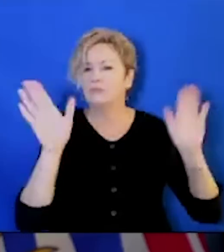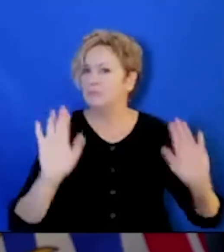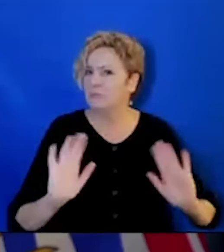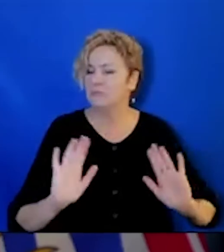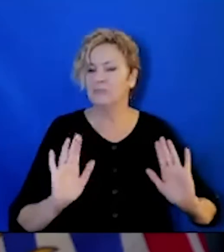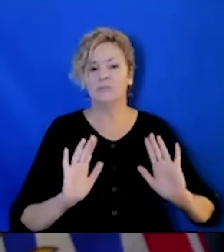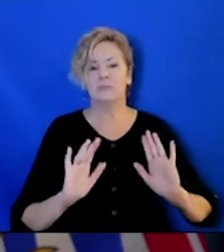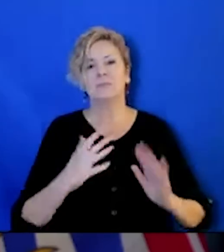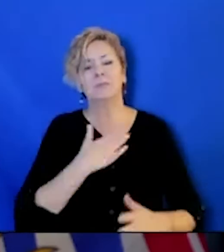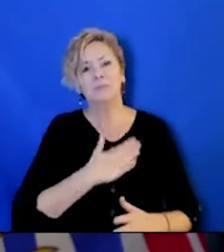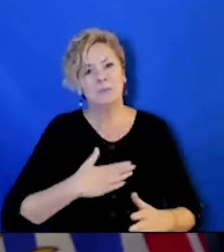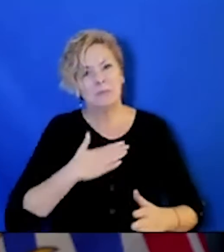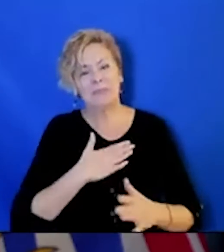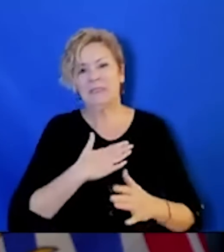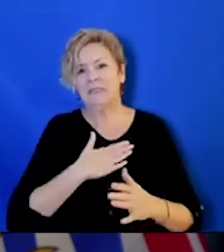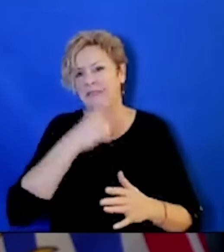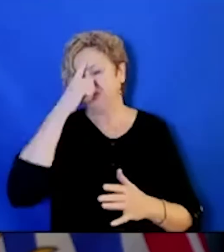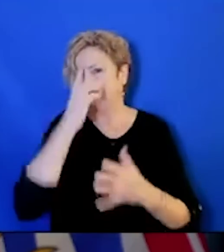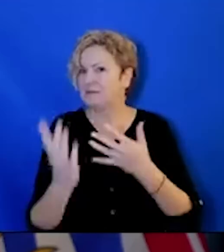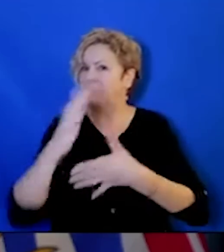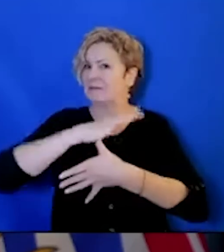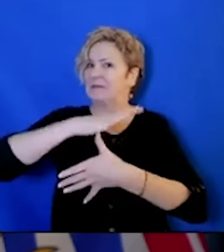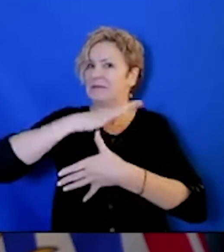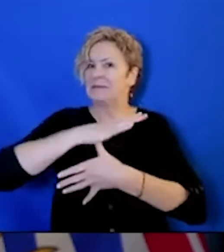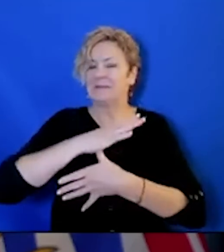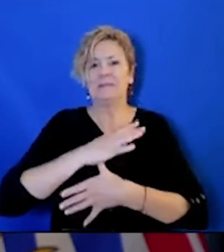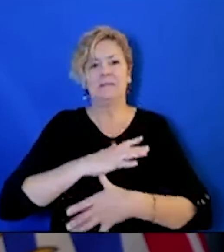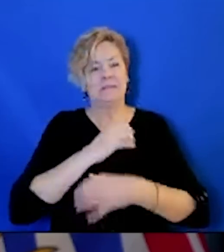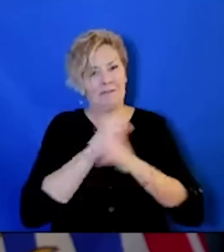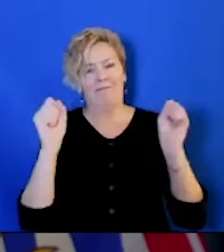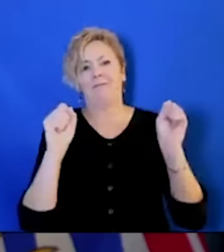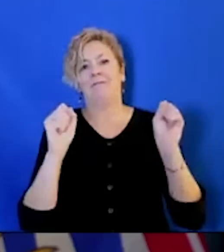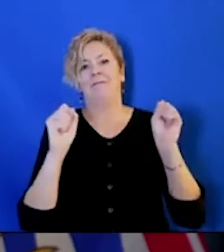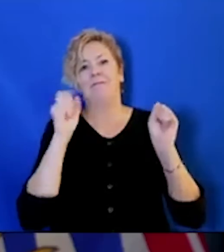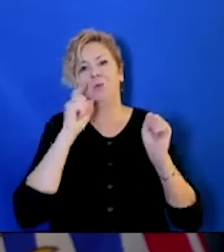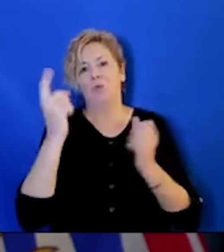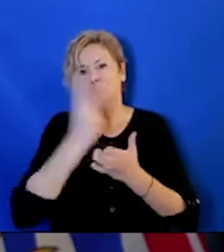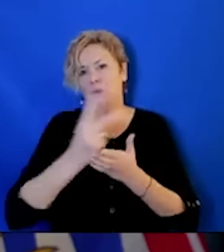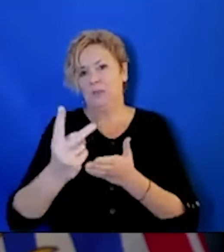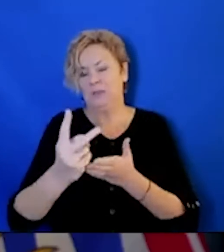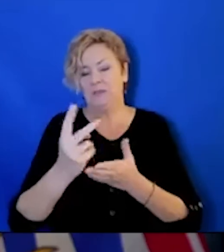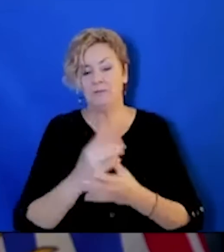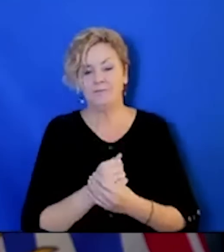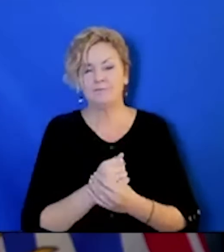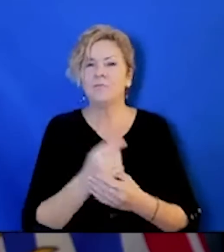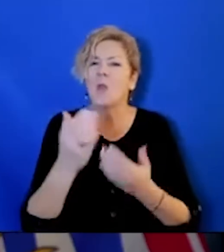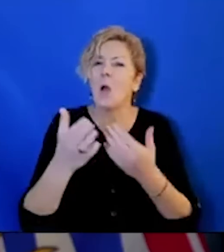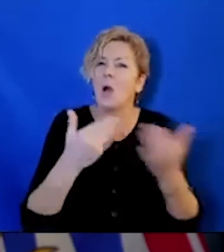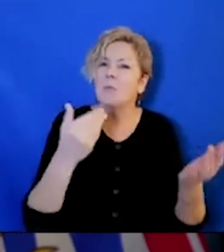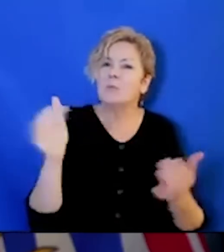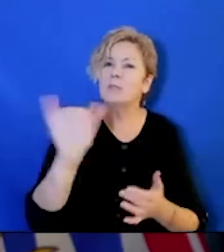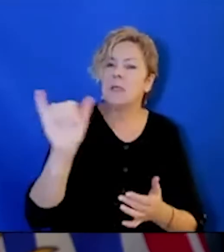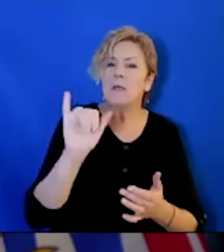these critical over the optional for the next 2 weeks. So what does this mean? It's not that different from